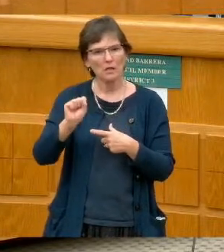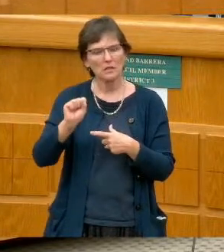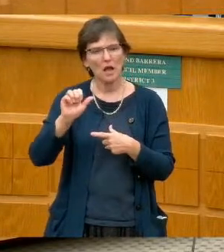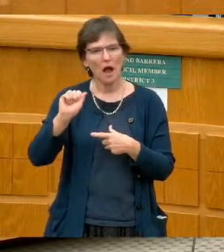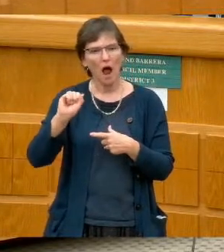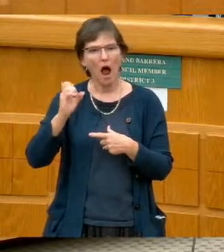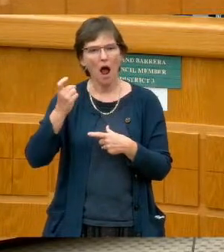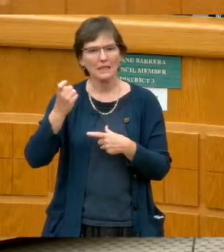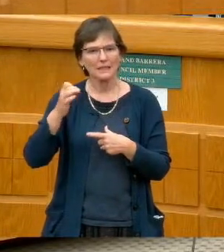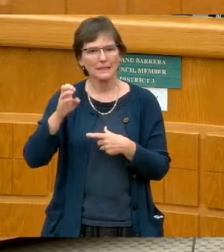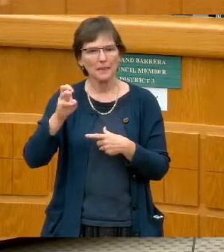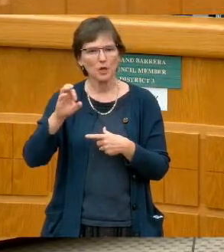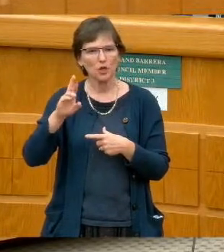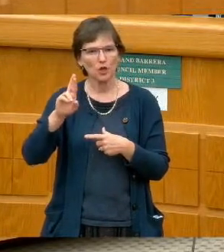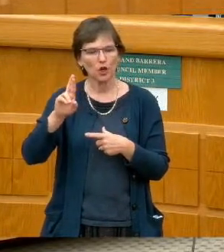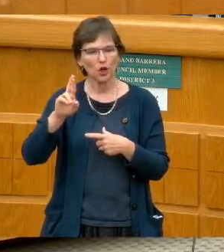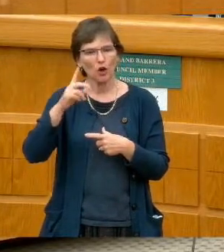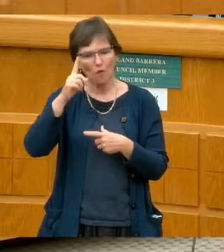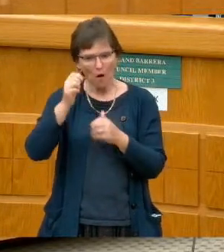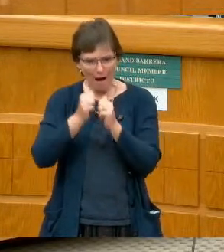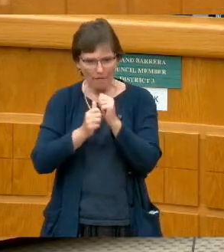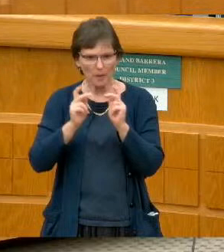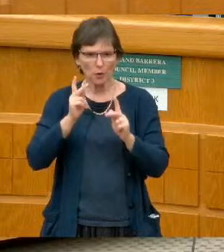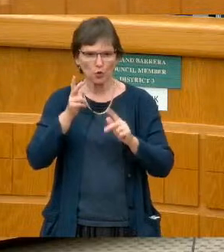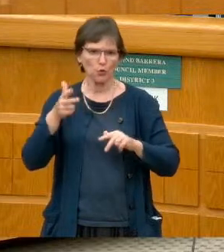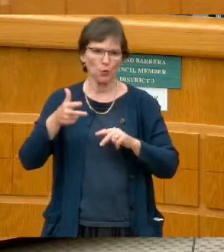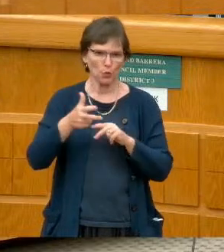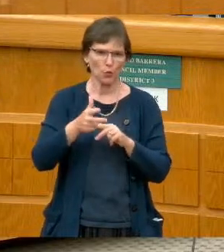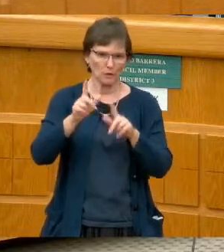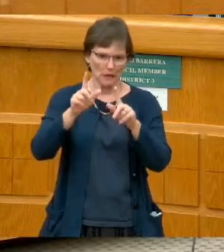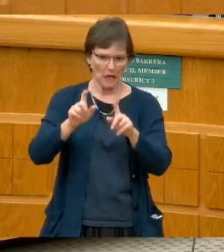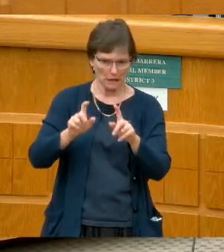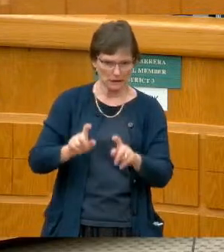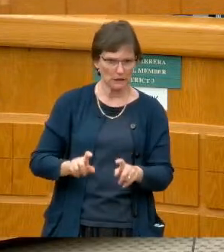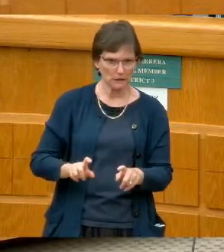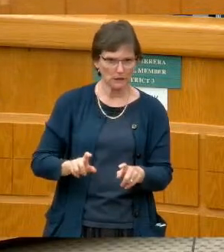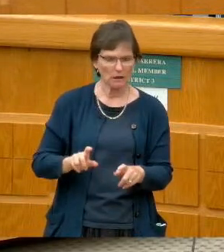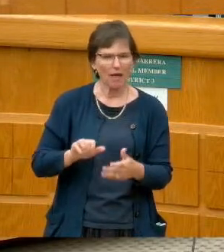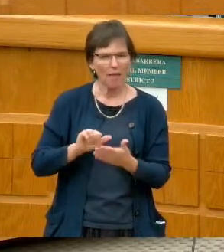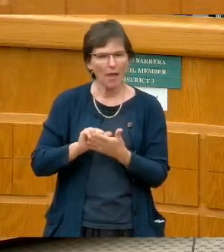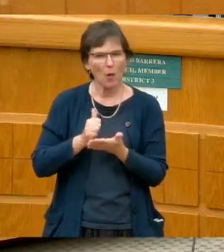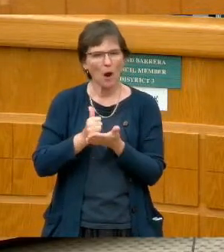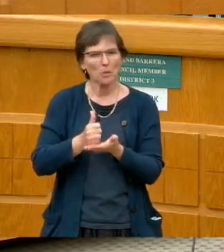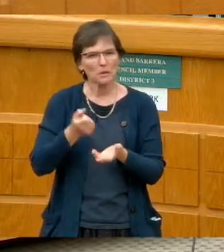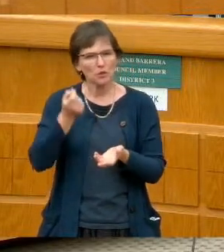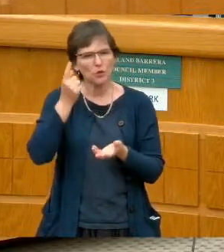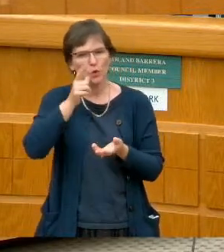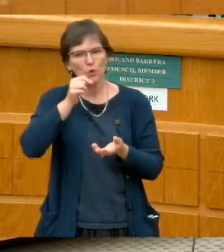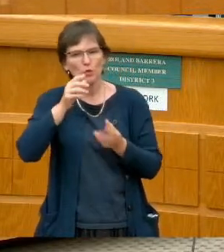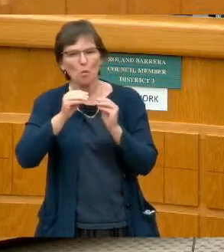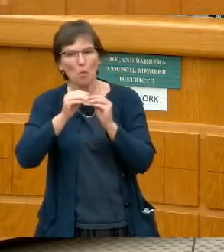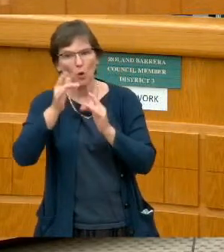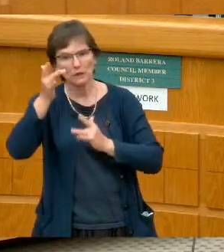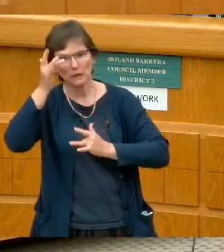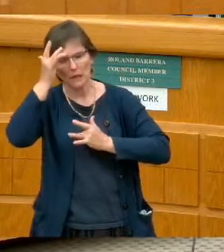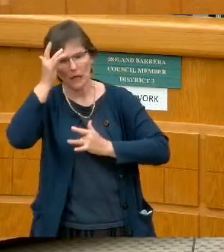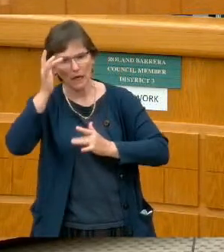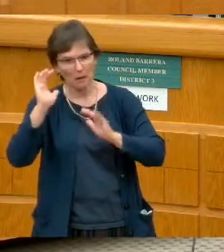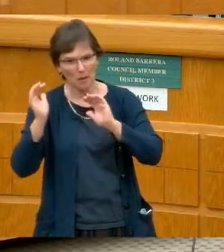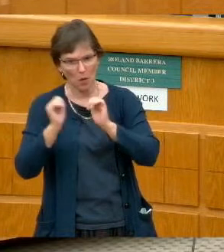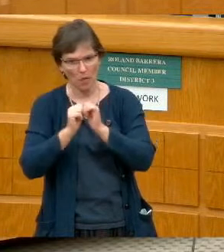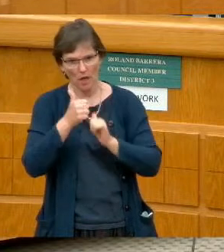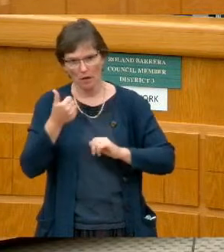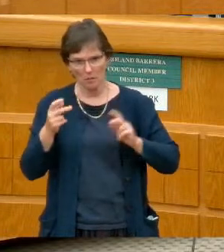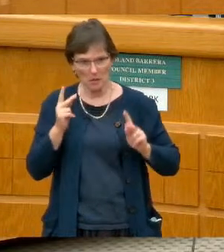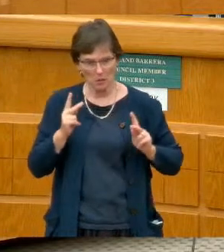give us an idea of who may be more critical than some other individual. In an effort to